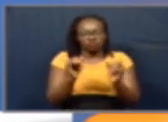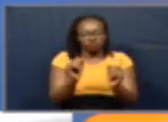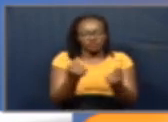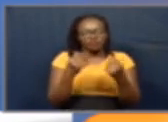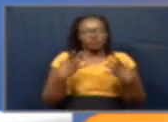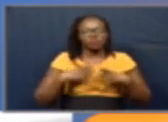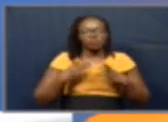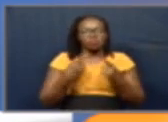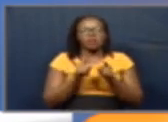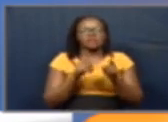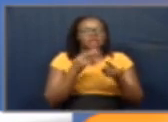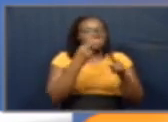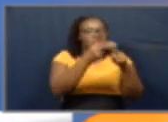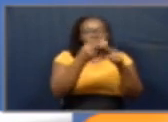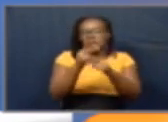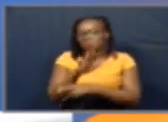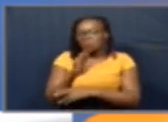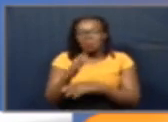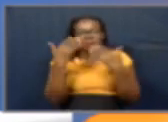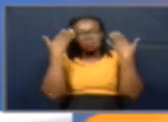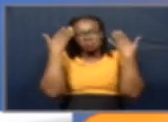been established so far are still under way